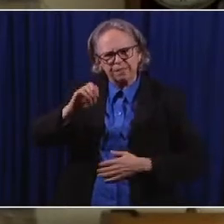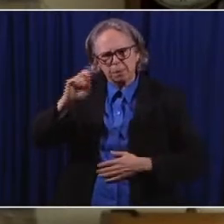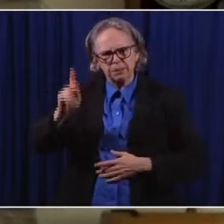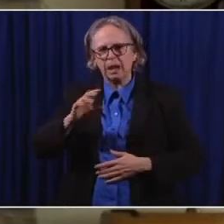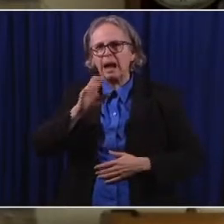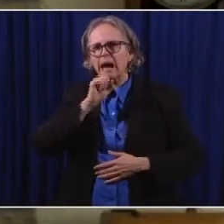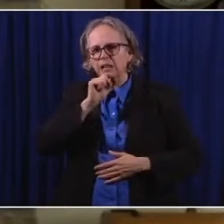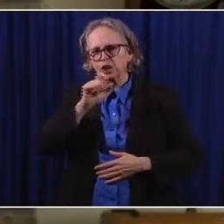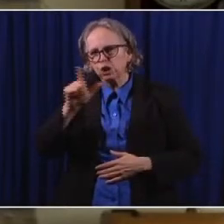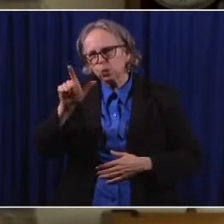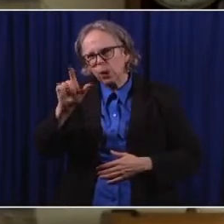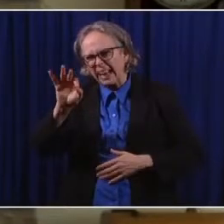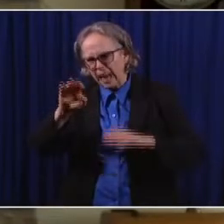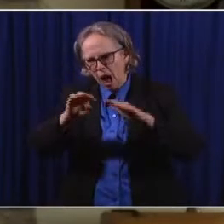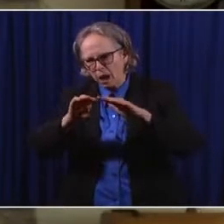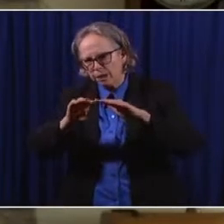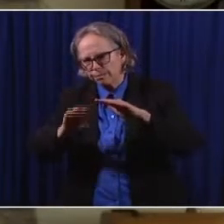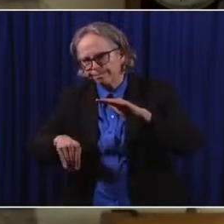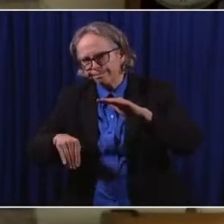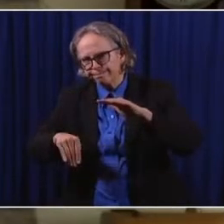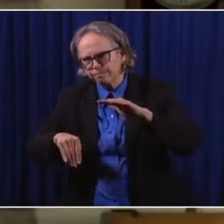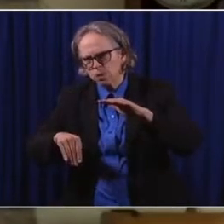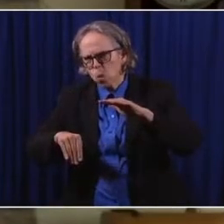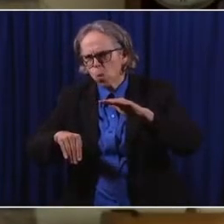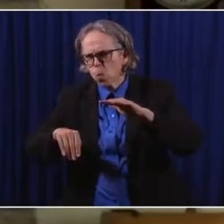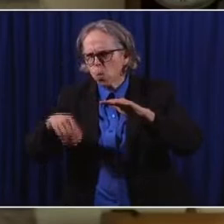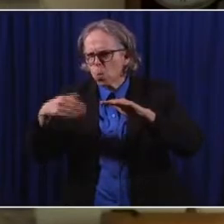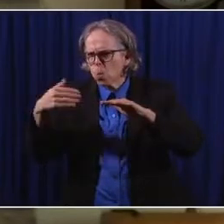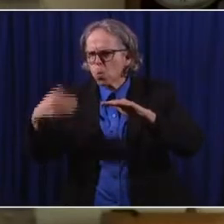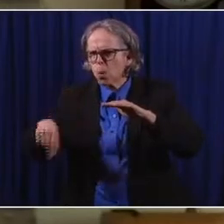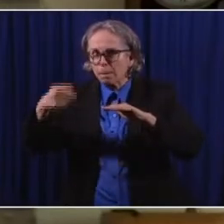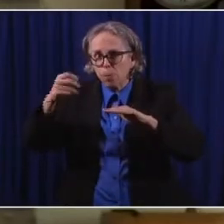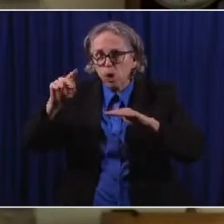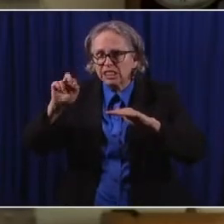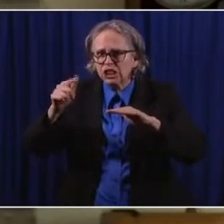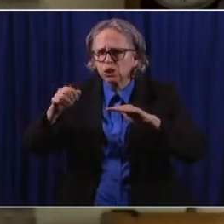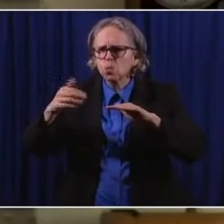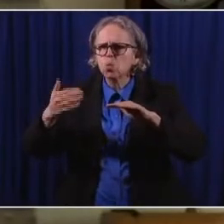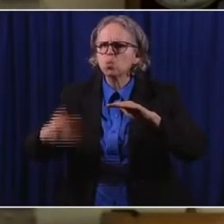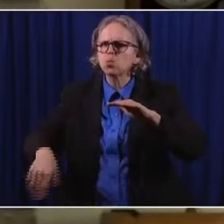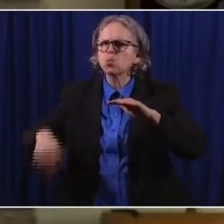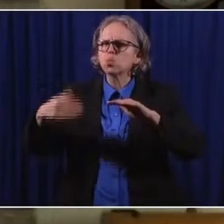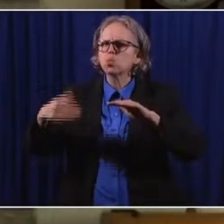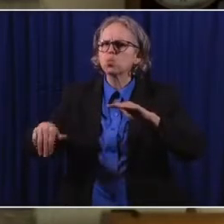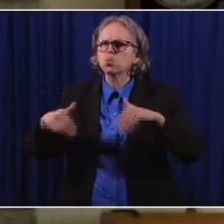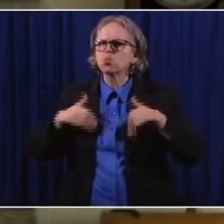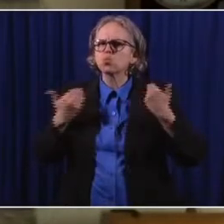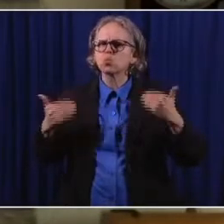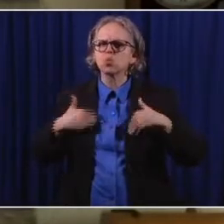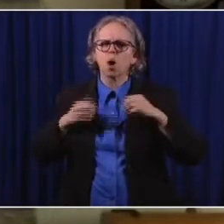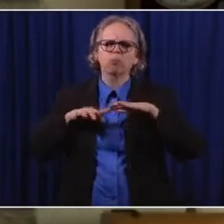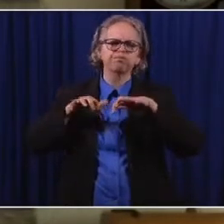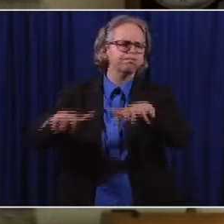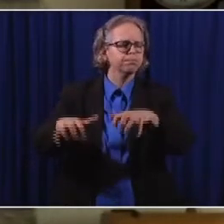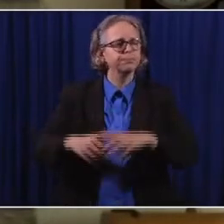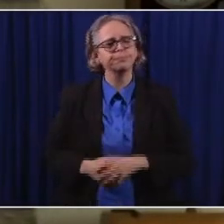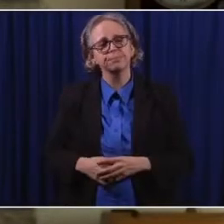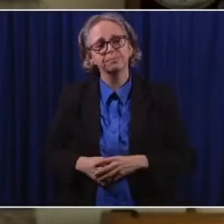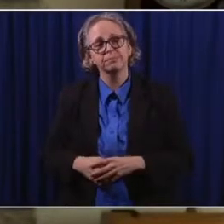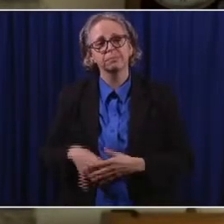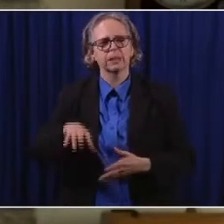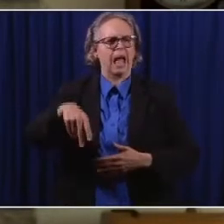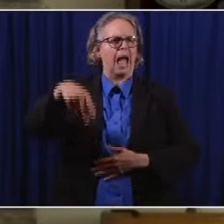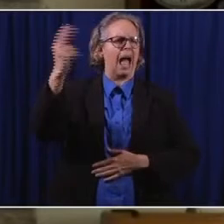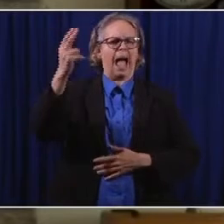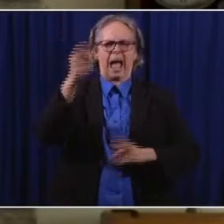Eric, let's go and look at the high incidence counties. As I said earlier, the number of counties with cases that exceed the CDC's threshold for